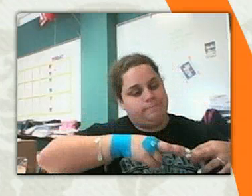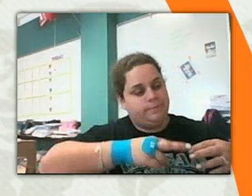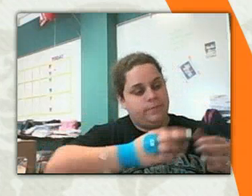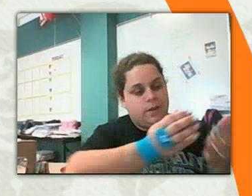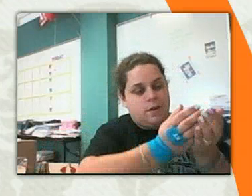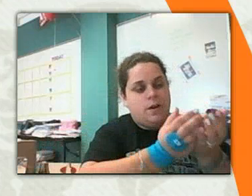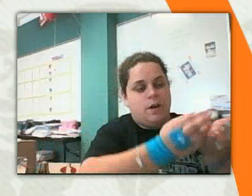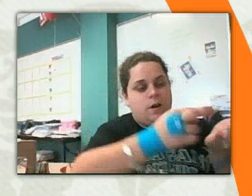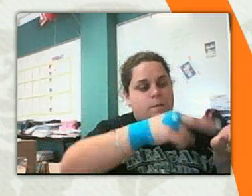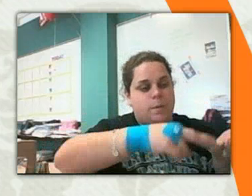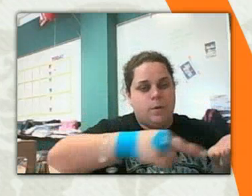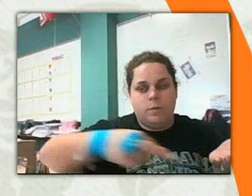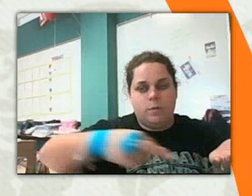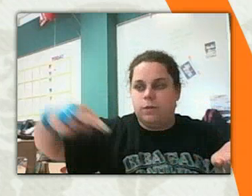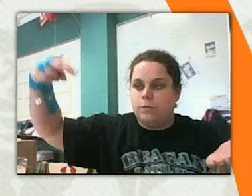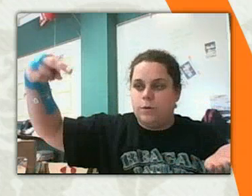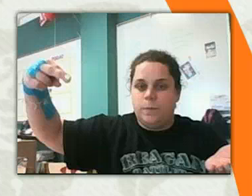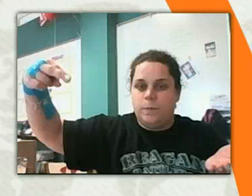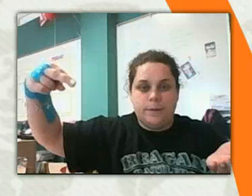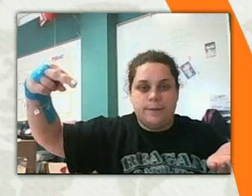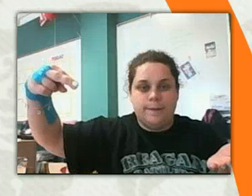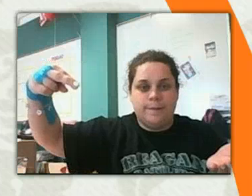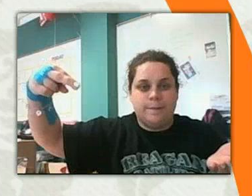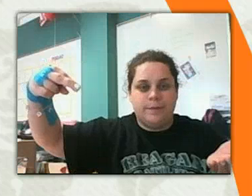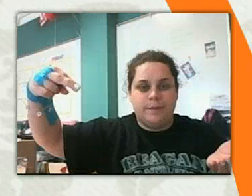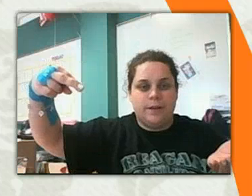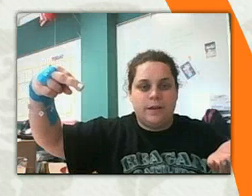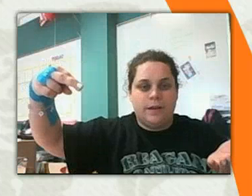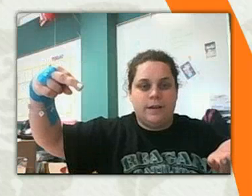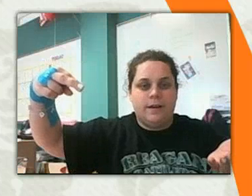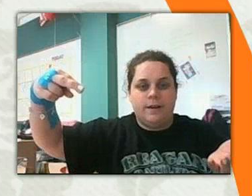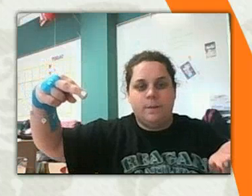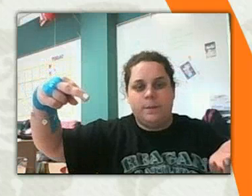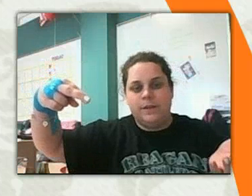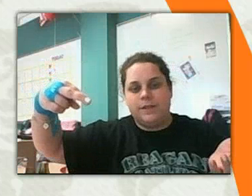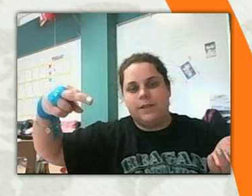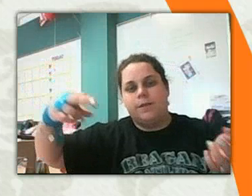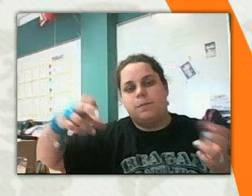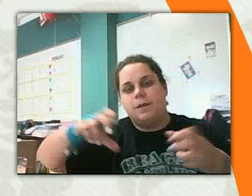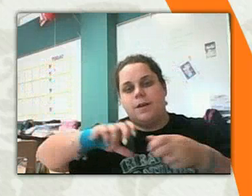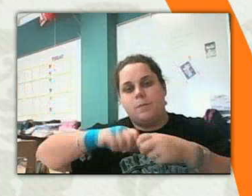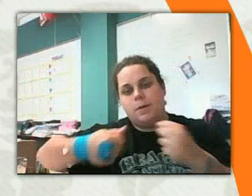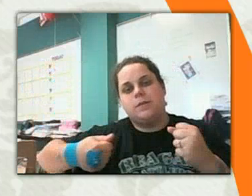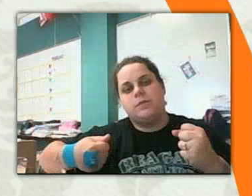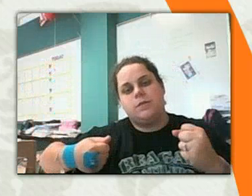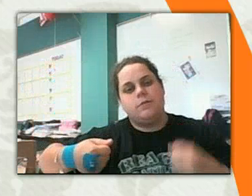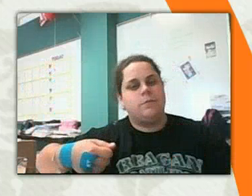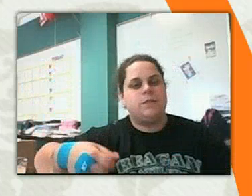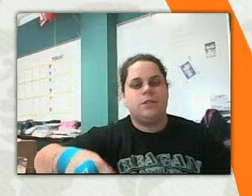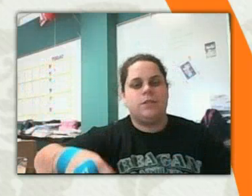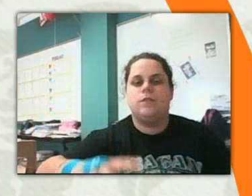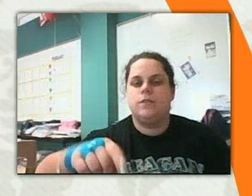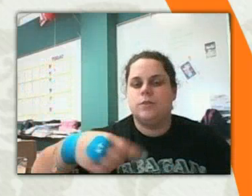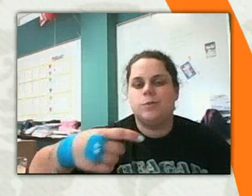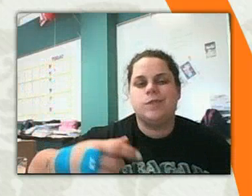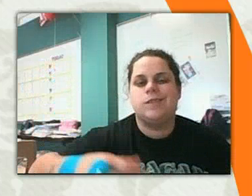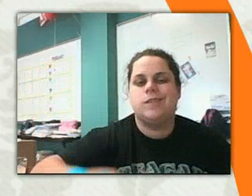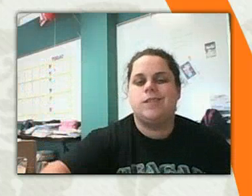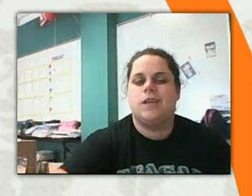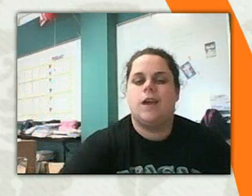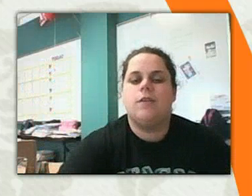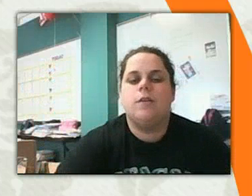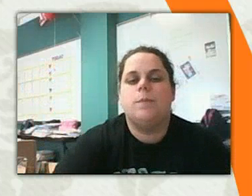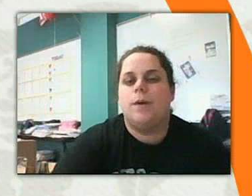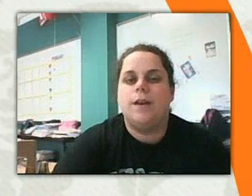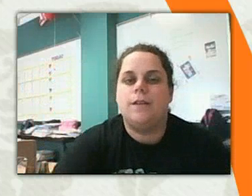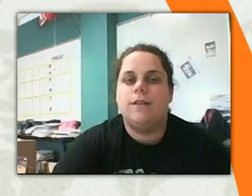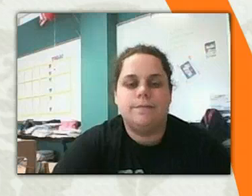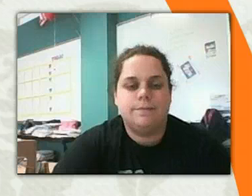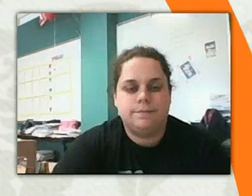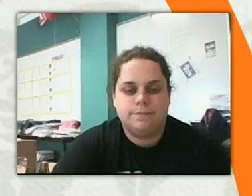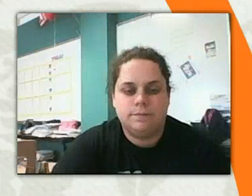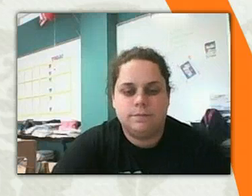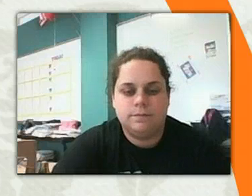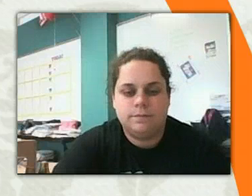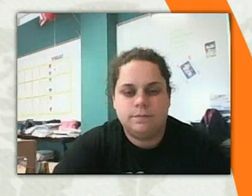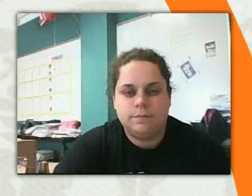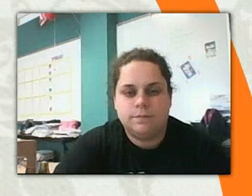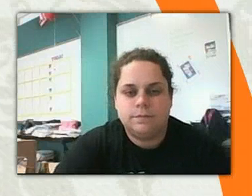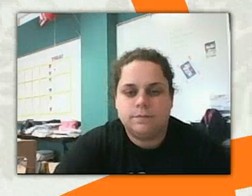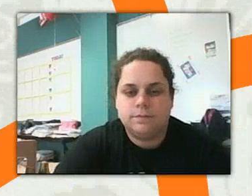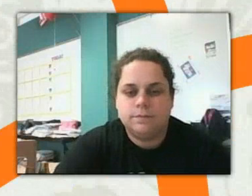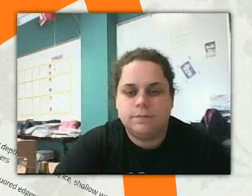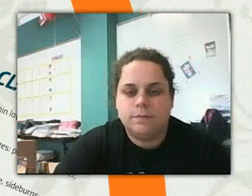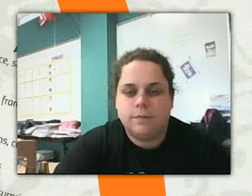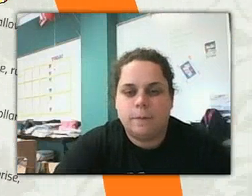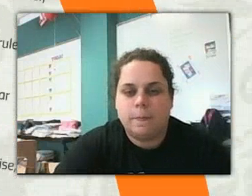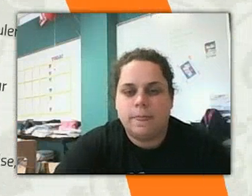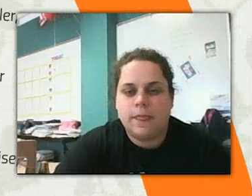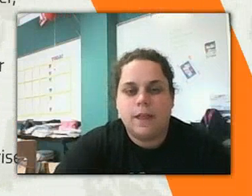be a boat with a rope, but it's going to be a bundle of material that are twisted together or braided.